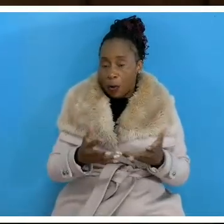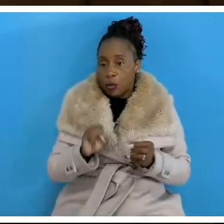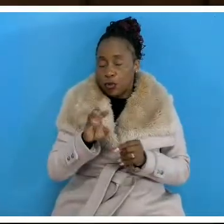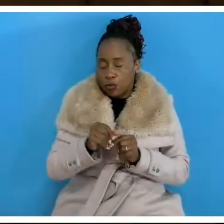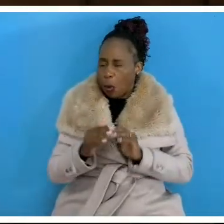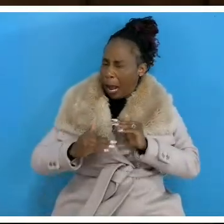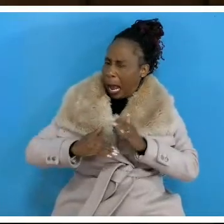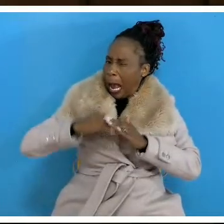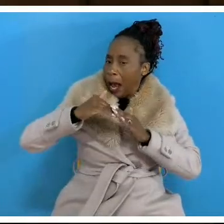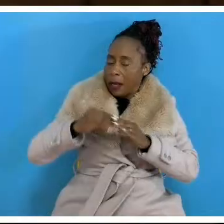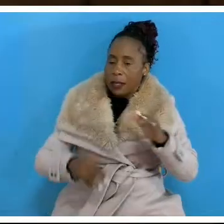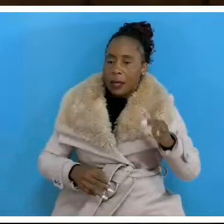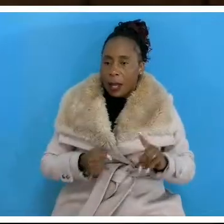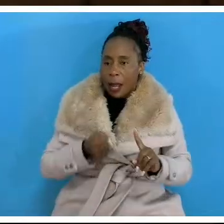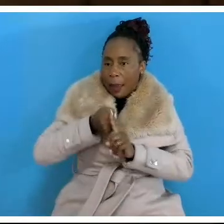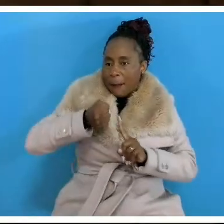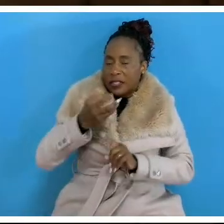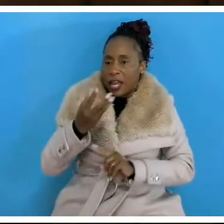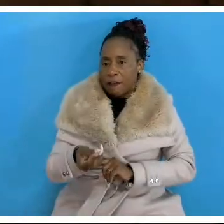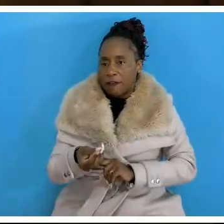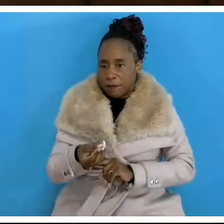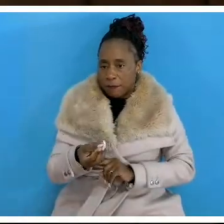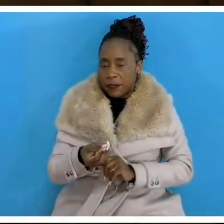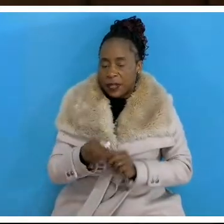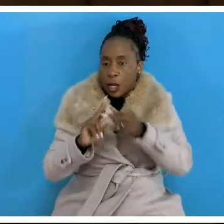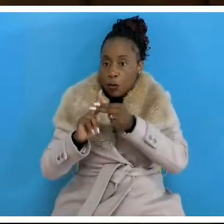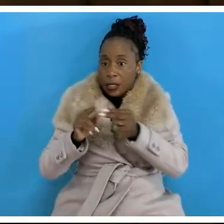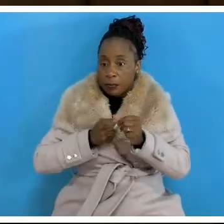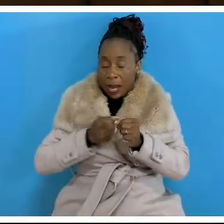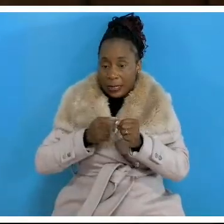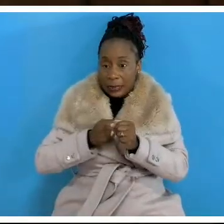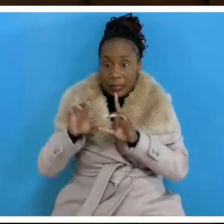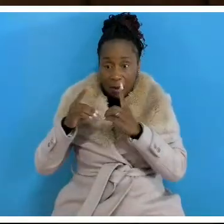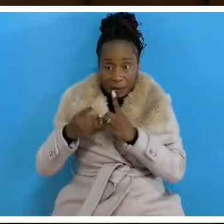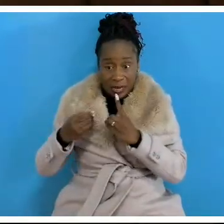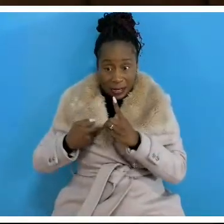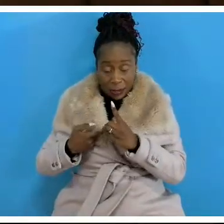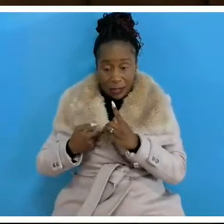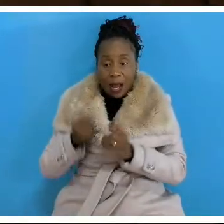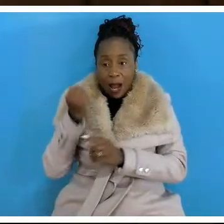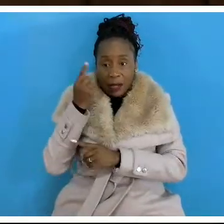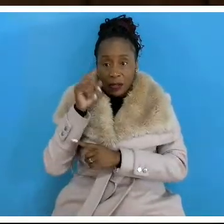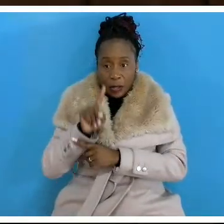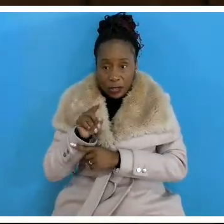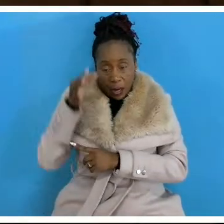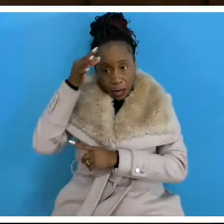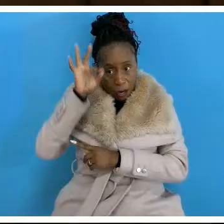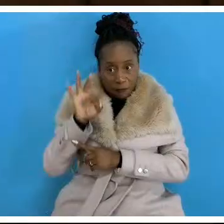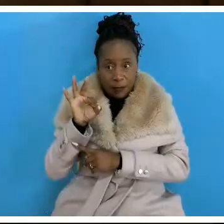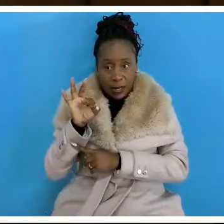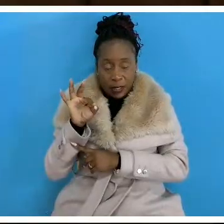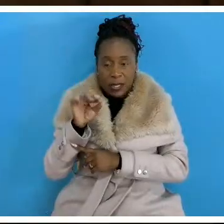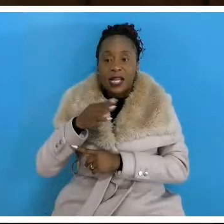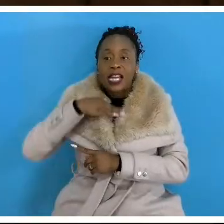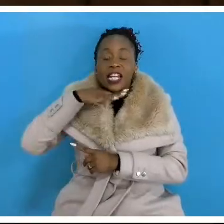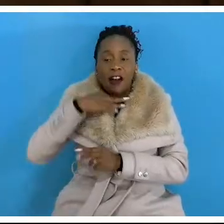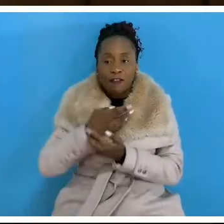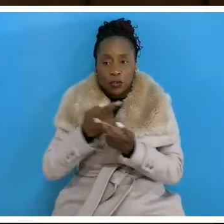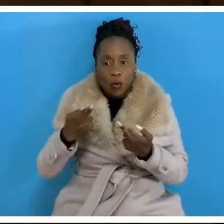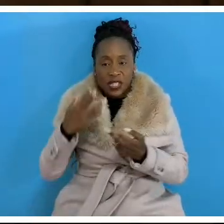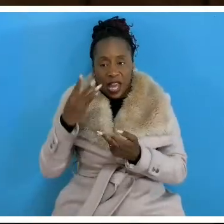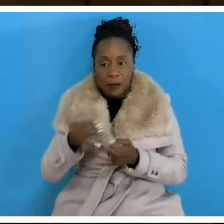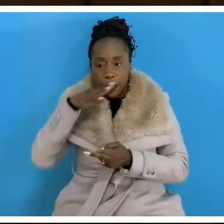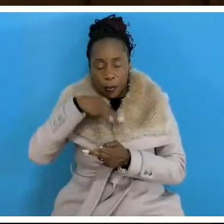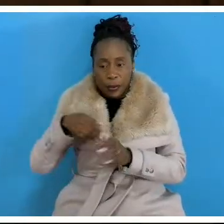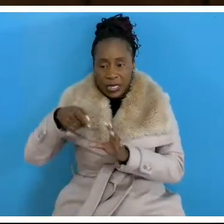impact. My unit in the department, we understand that government doesn't have enough resources